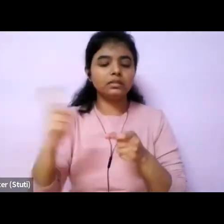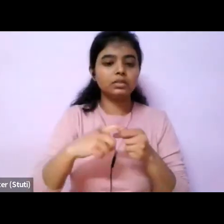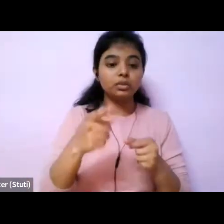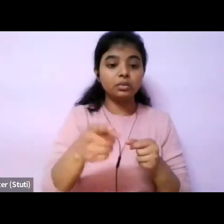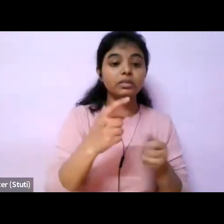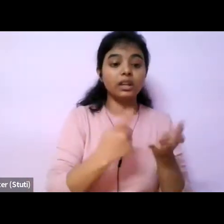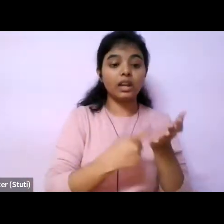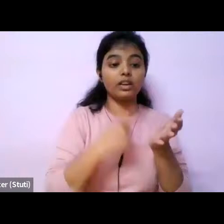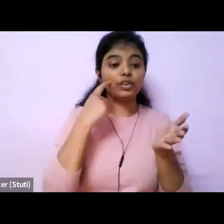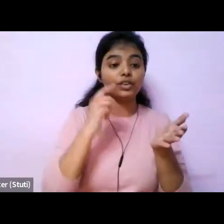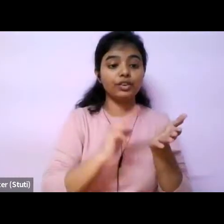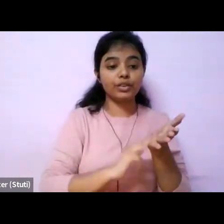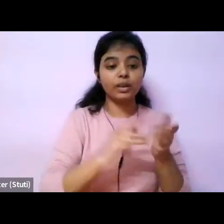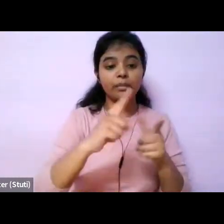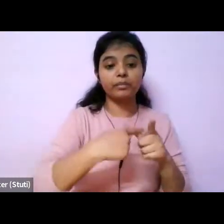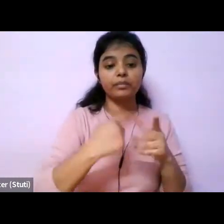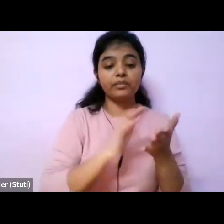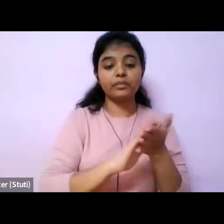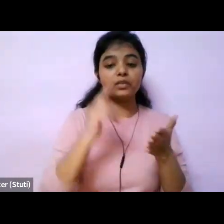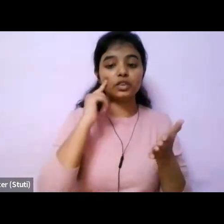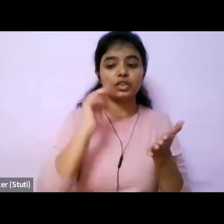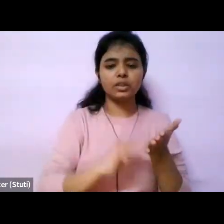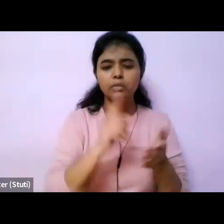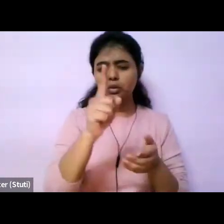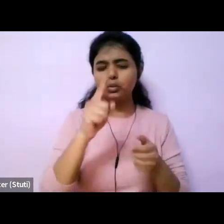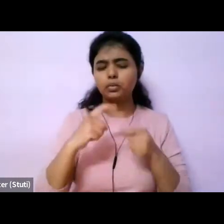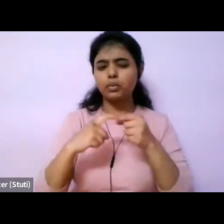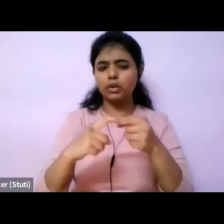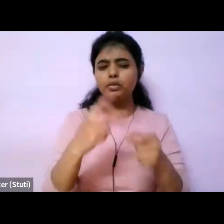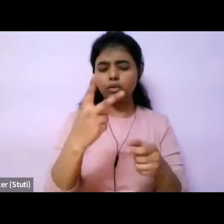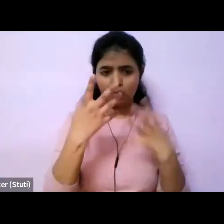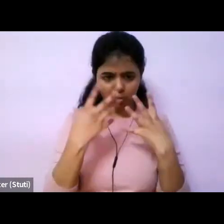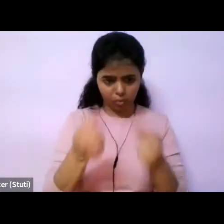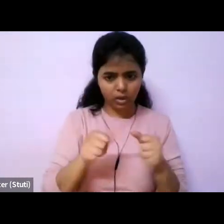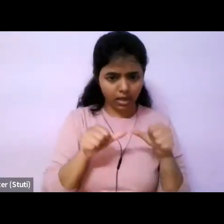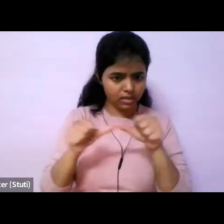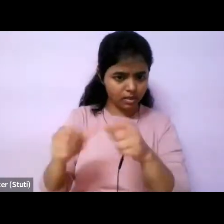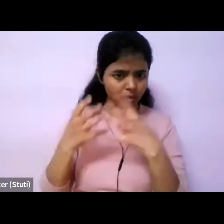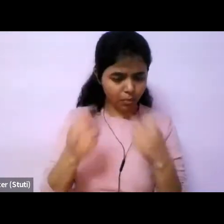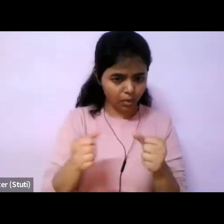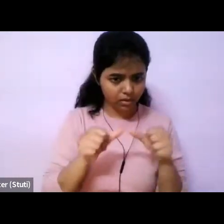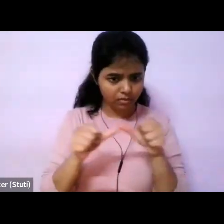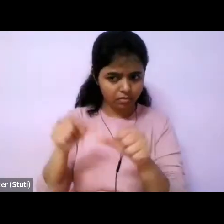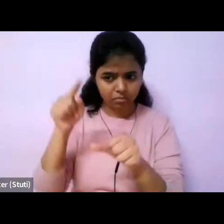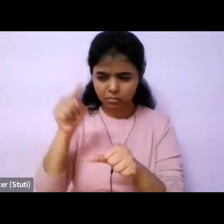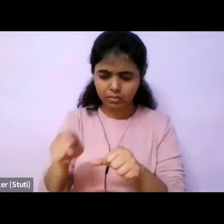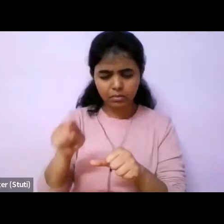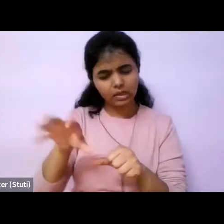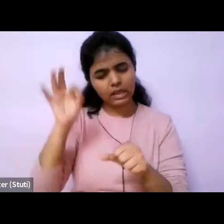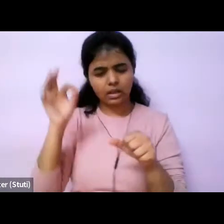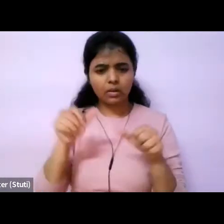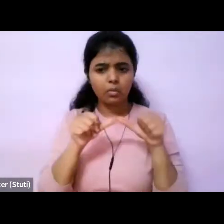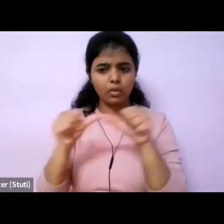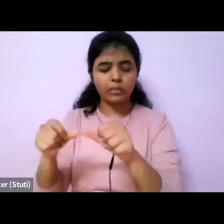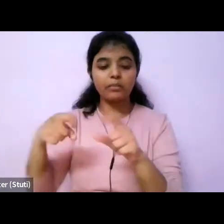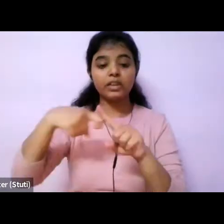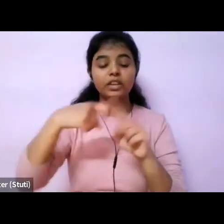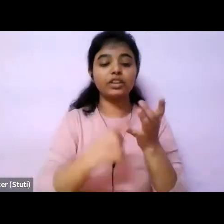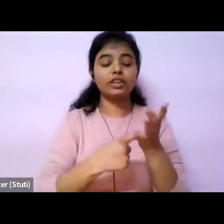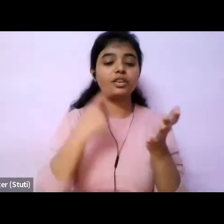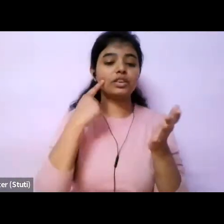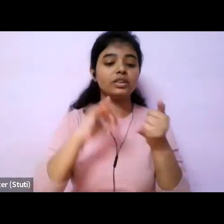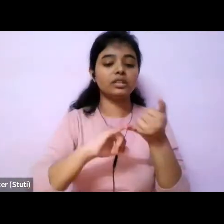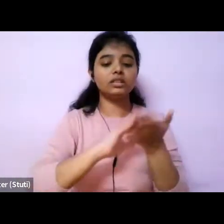are these two questions in the chat box. If you would like to respond to any of them. So there's Krishna who's asked